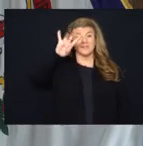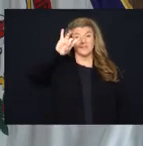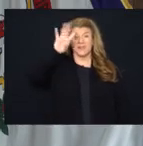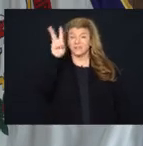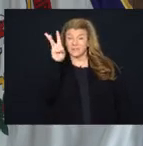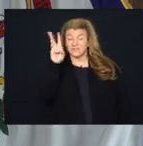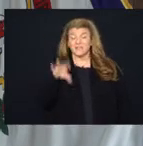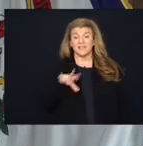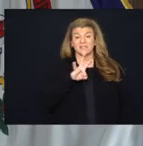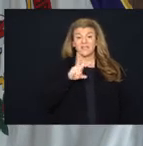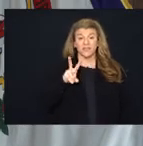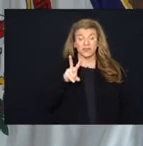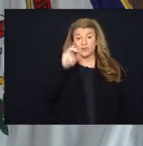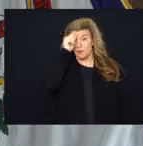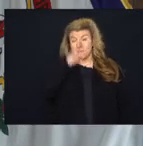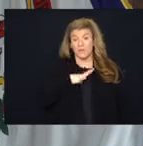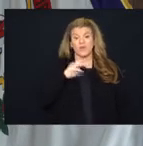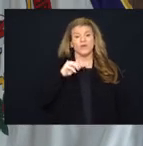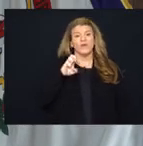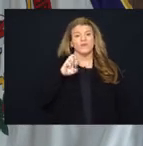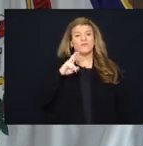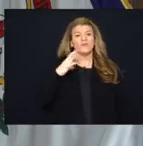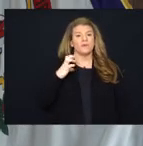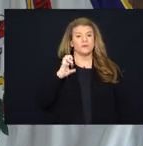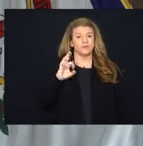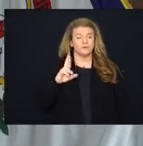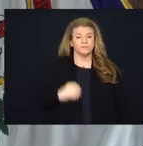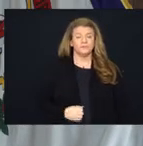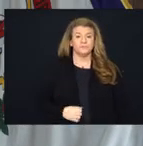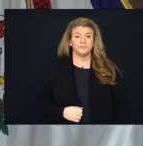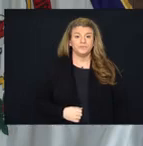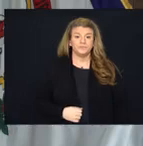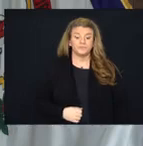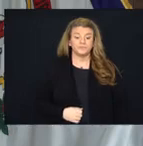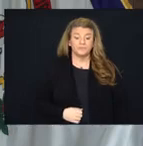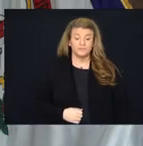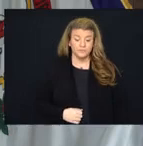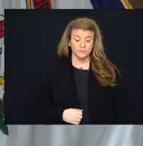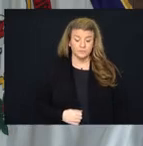death, a 72-year-old male from Mercer County.